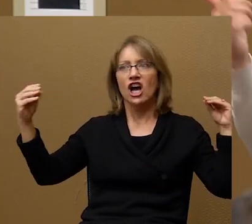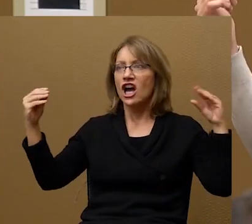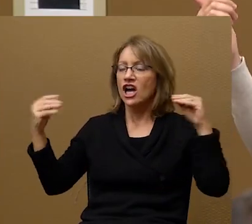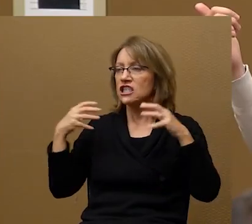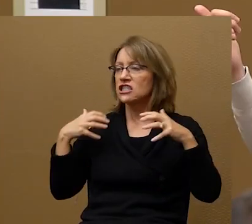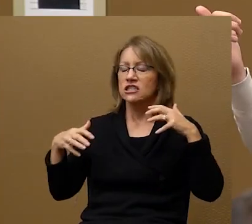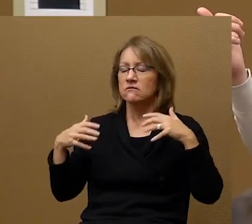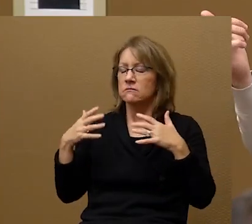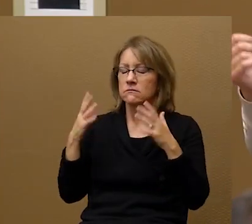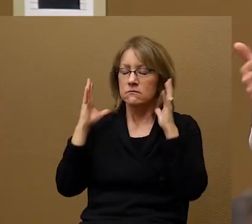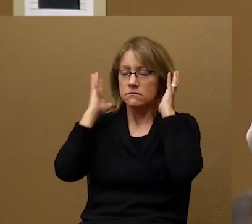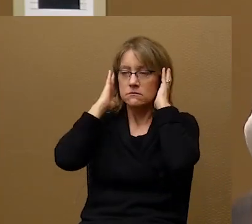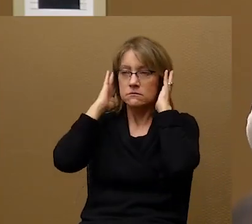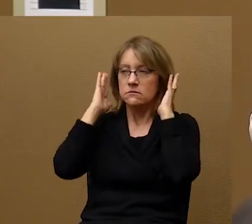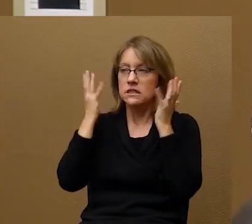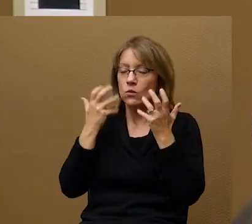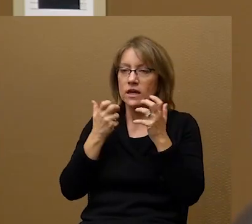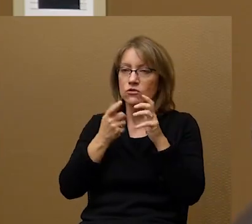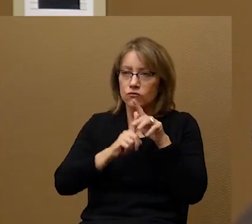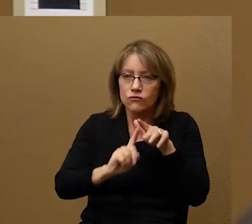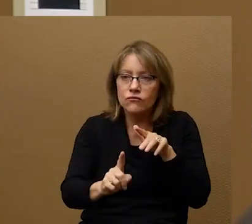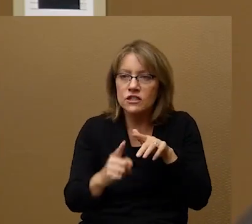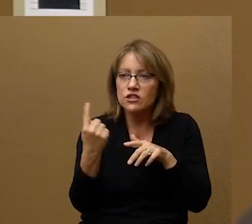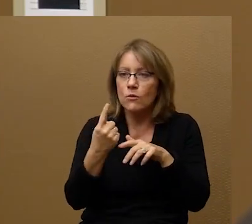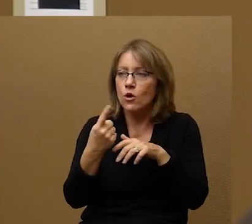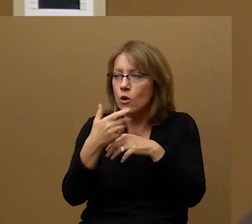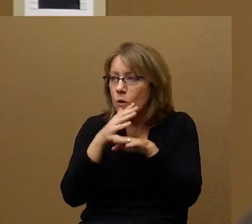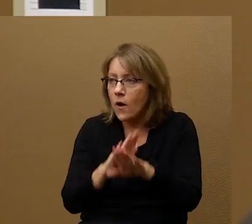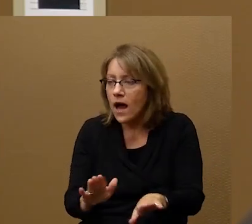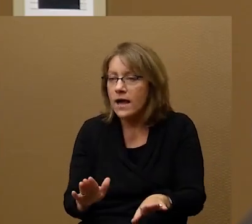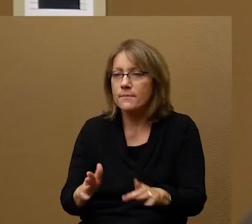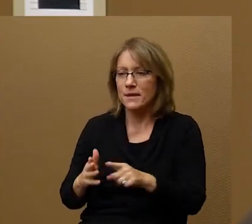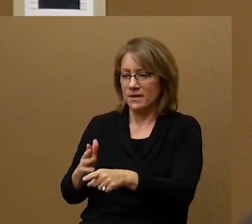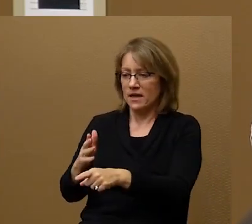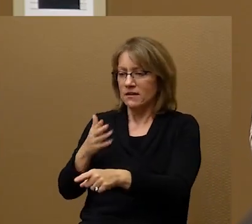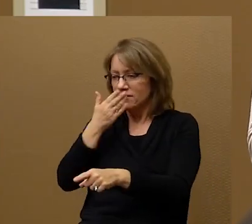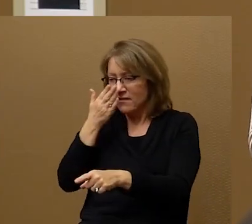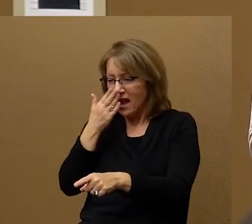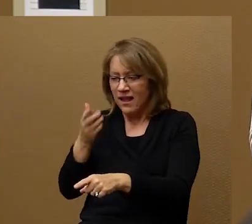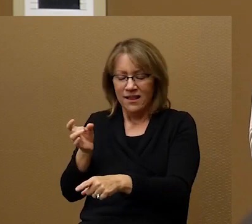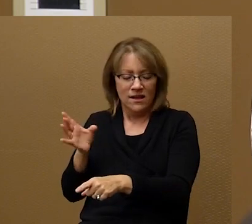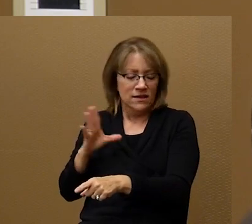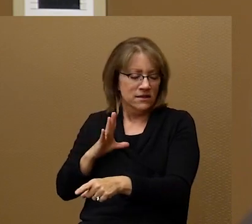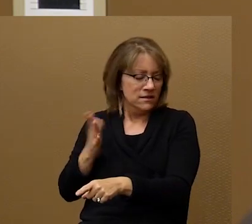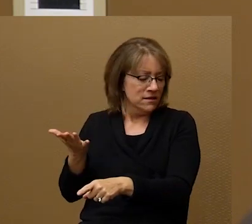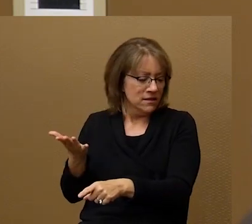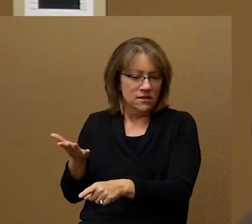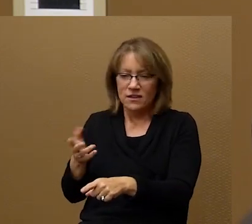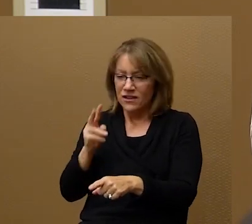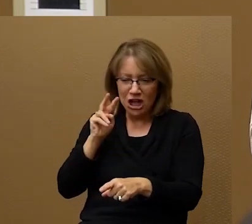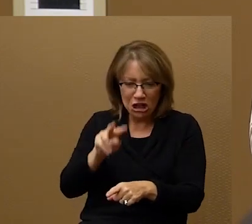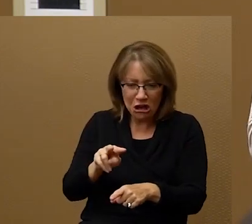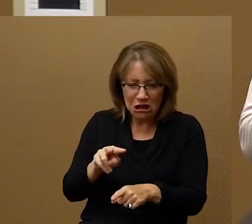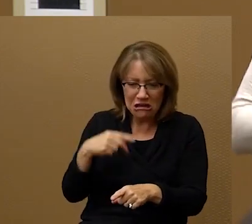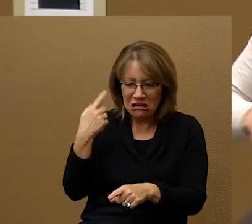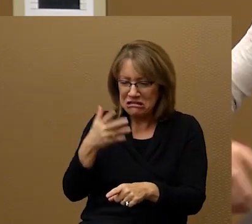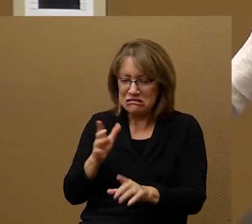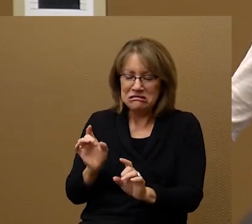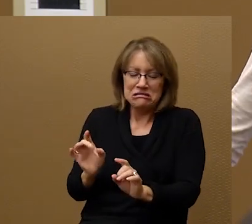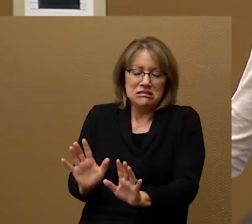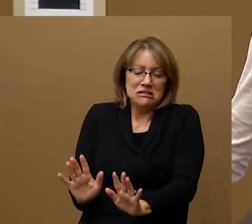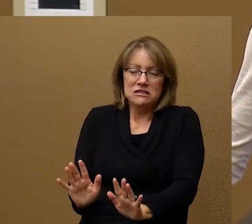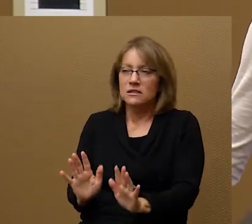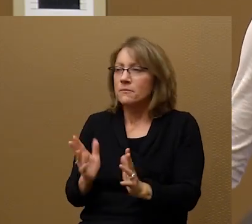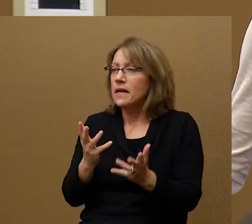might want to go to someplace quiet. They might find the food aversive. They might find the smell of it aversive. Maybe